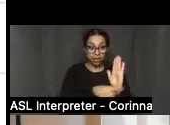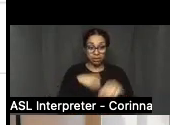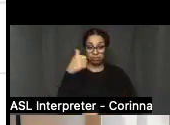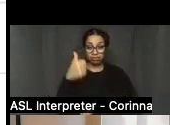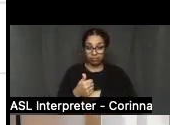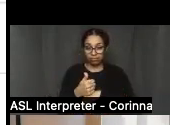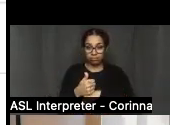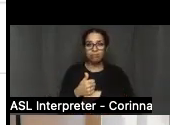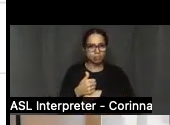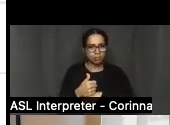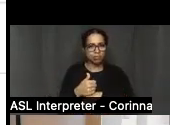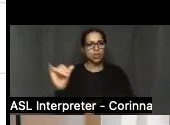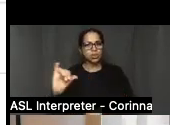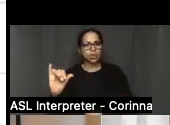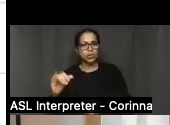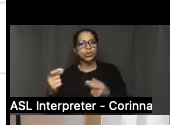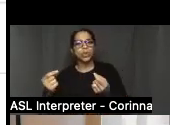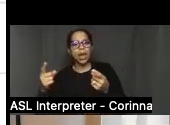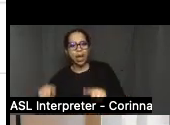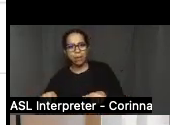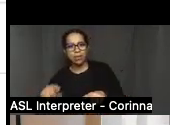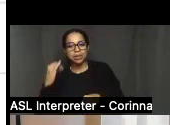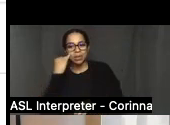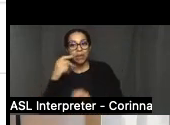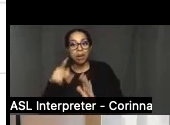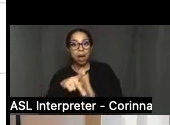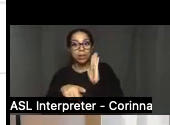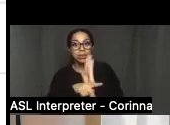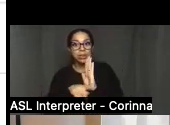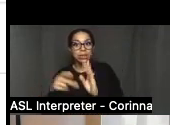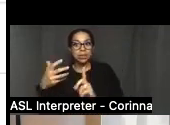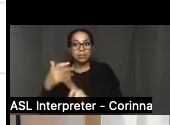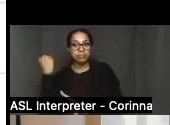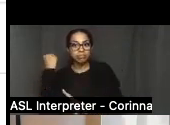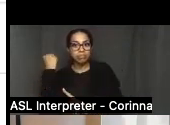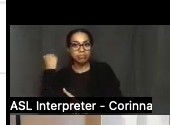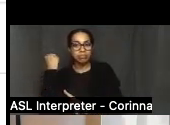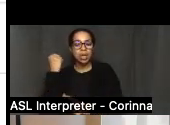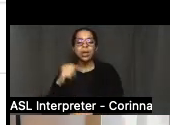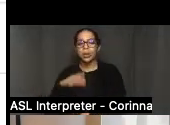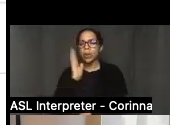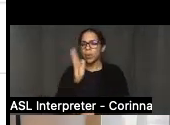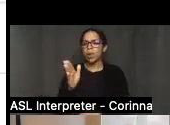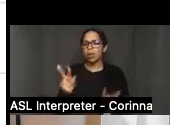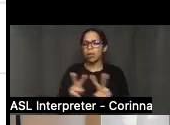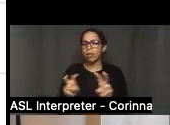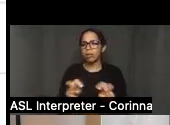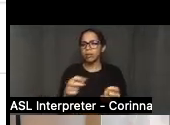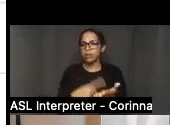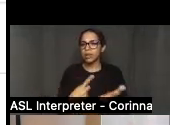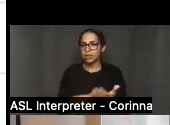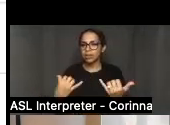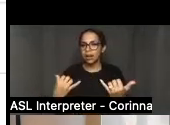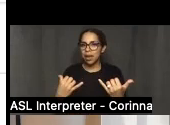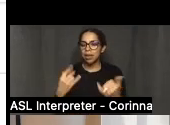what happens when we take those away. And we're going to look at a couple of those today and just see what has happened as a result of some of those